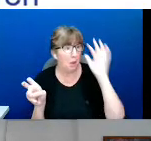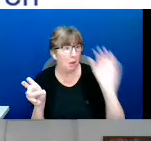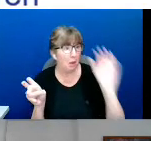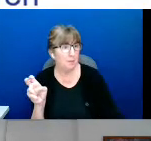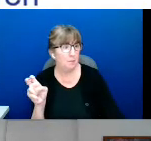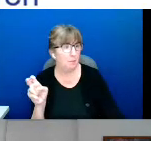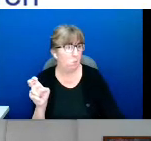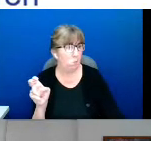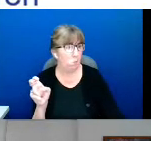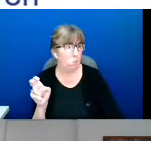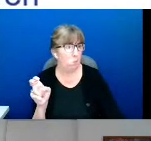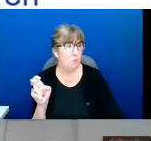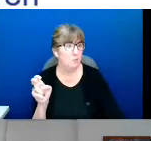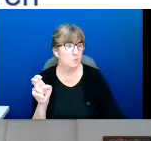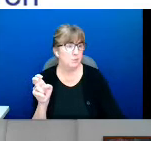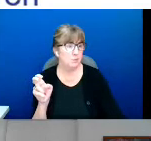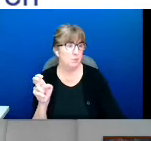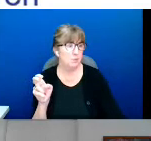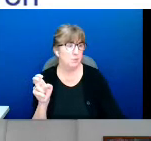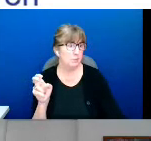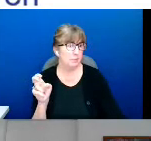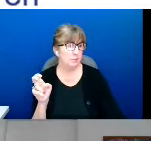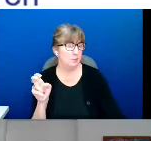But after IDEA was passed,